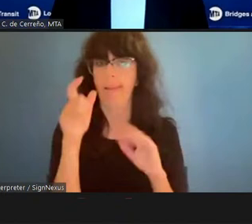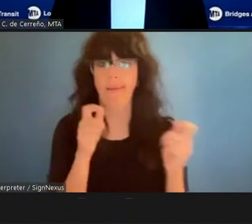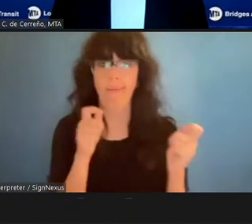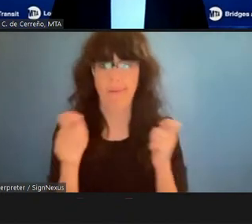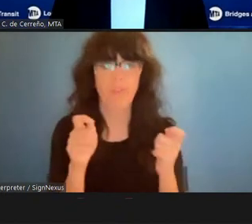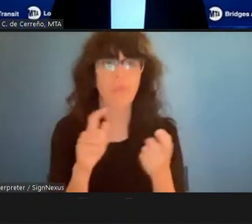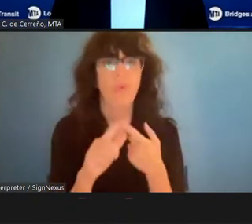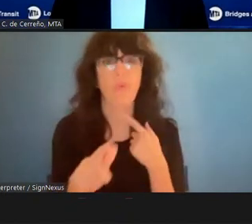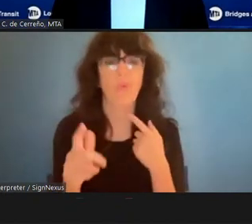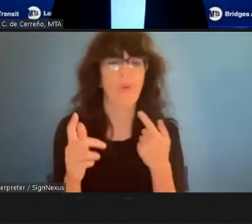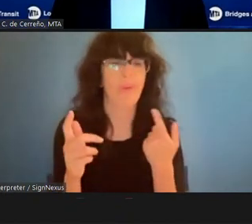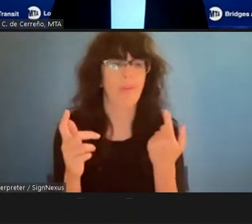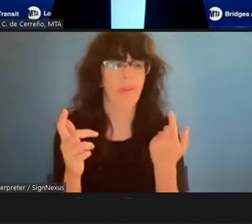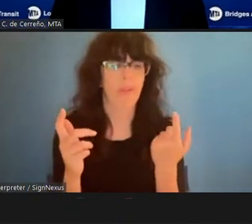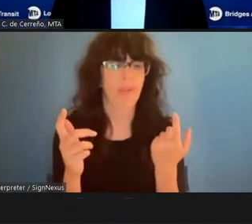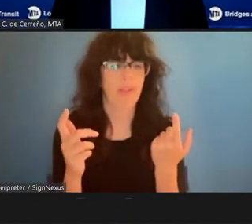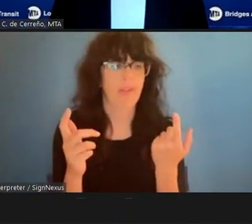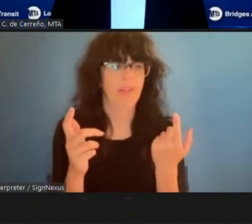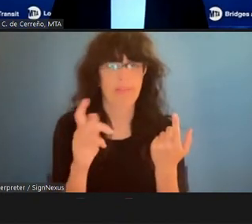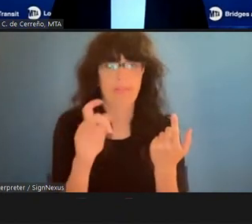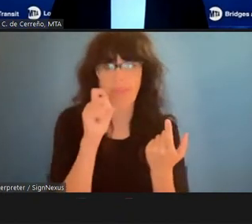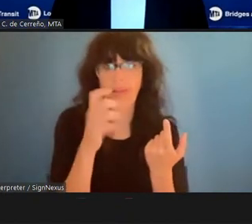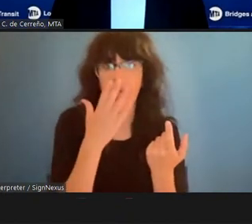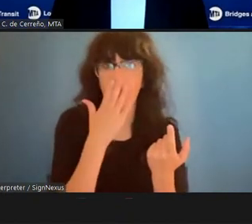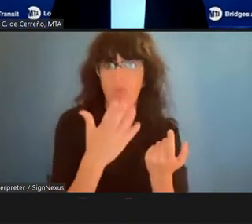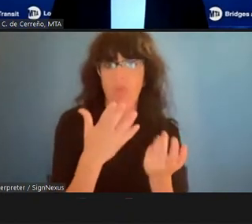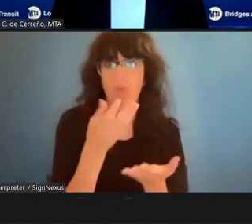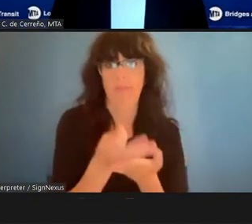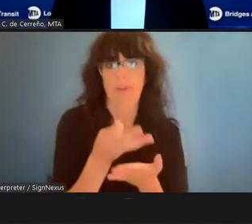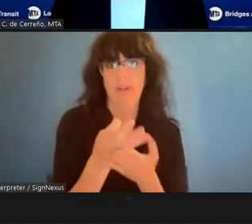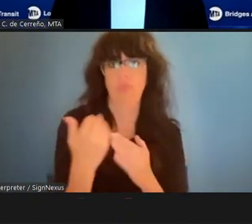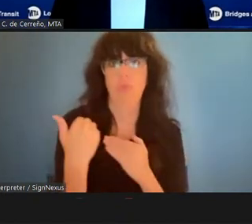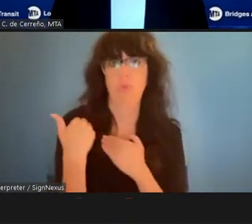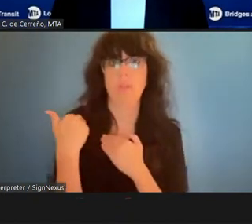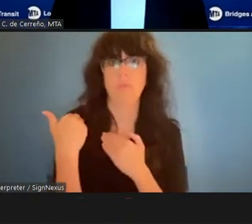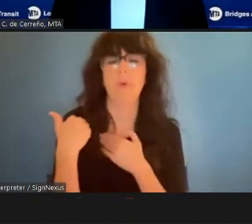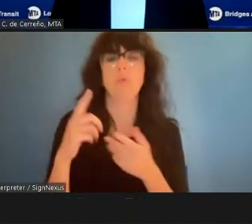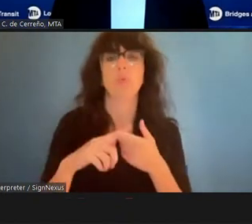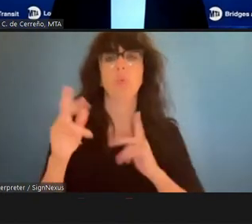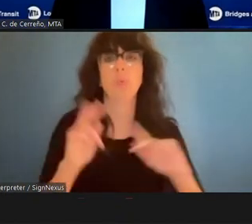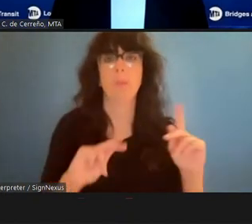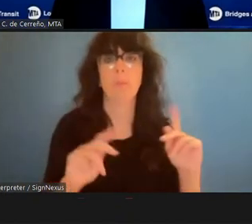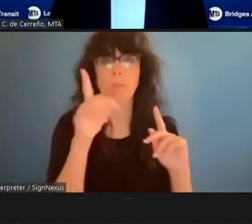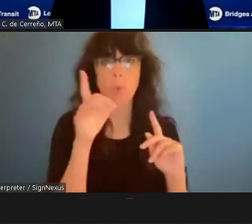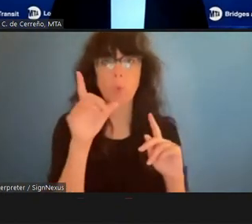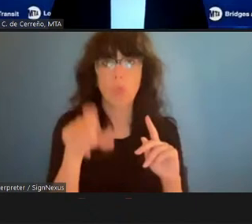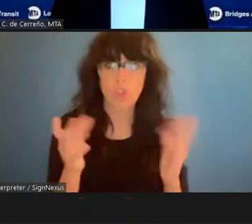lack of sense of fiduciary responsibility to the people it's meant to serve